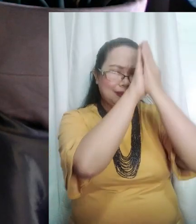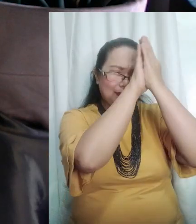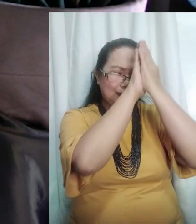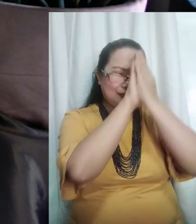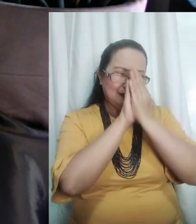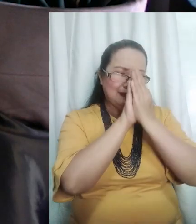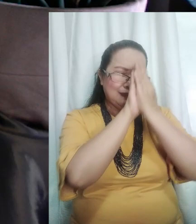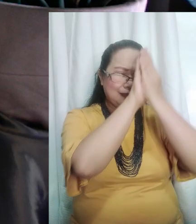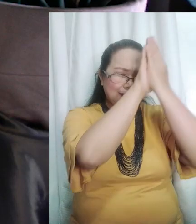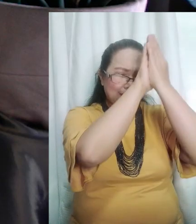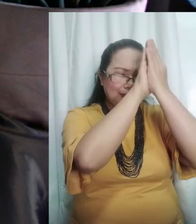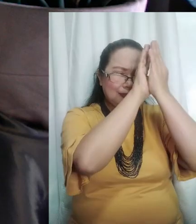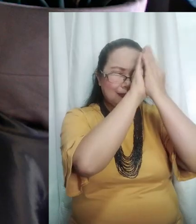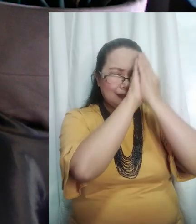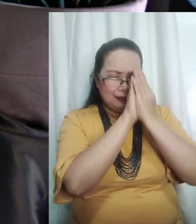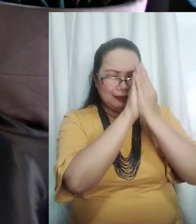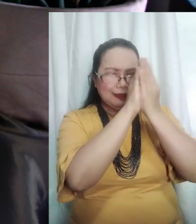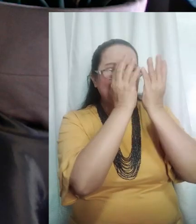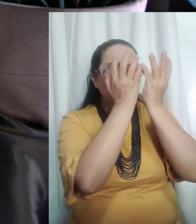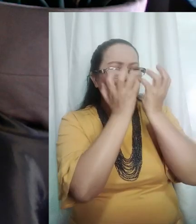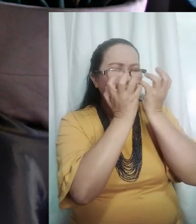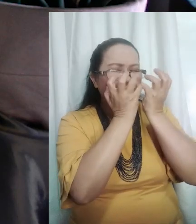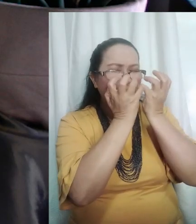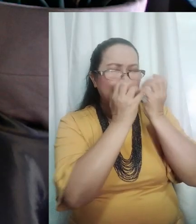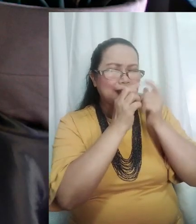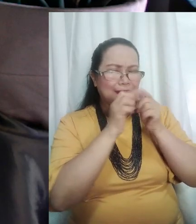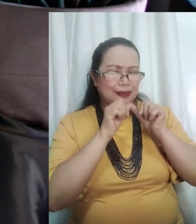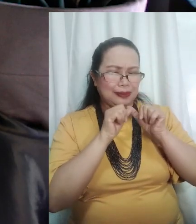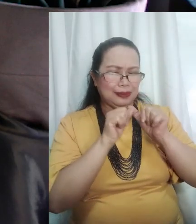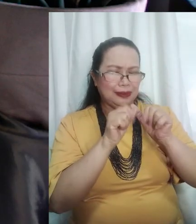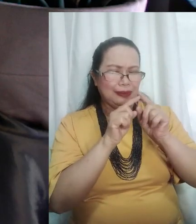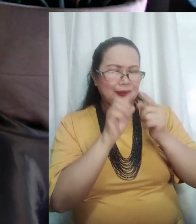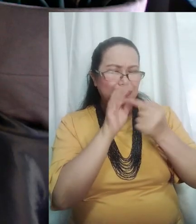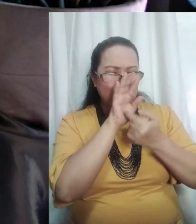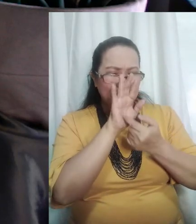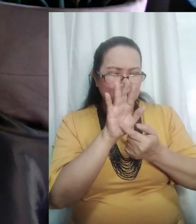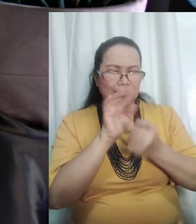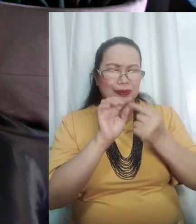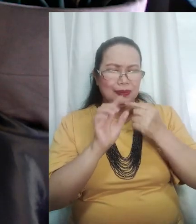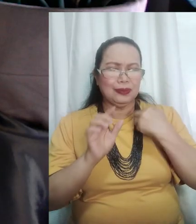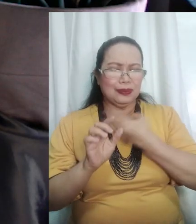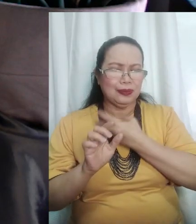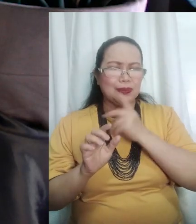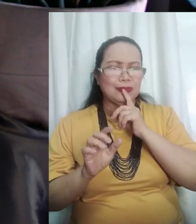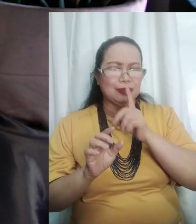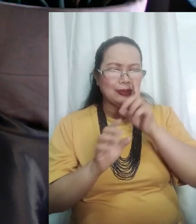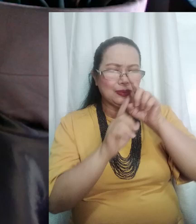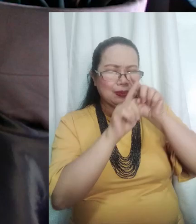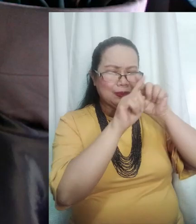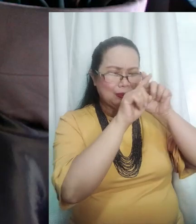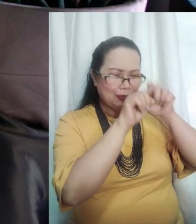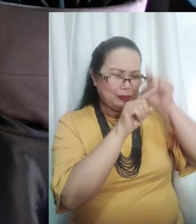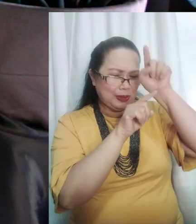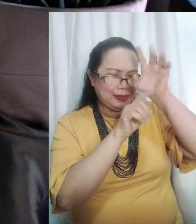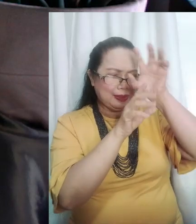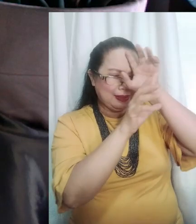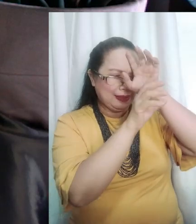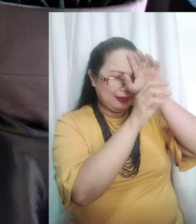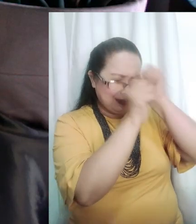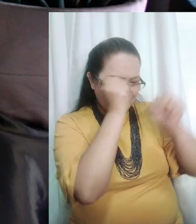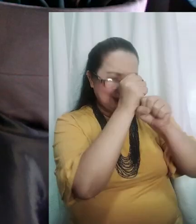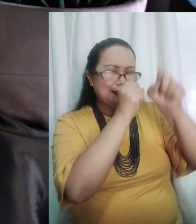be. And that, Lord, we will continue. We will continue to show that we are totally dependent on